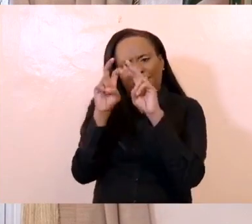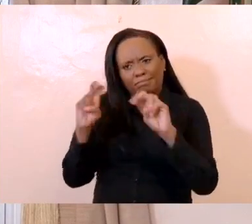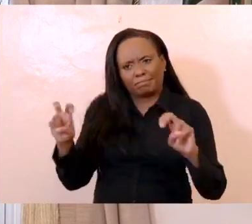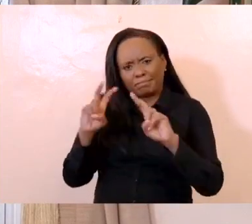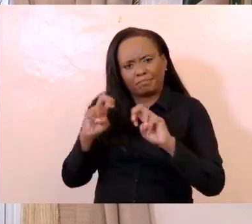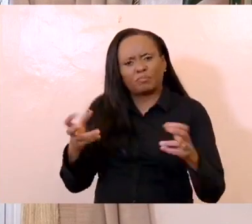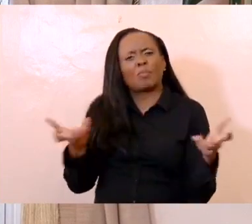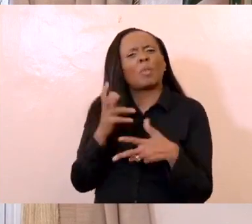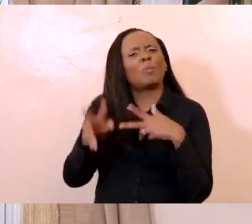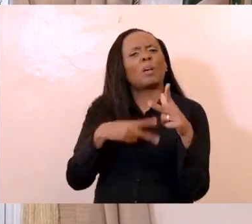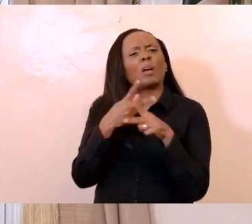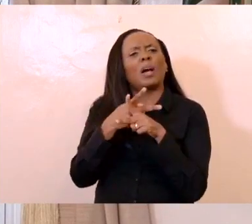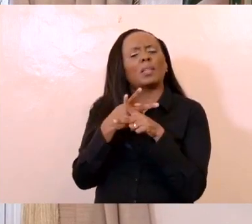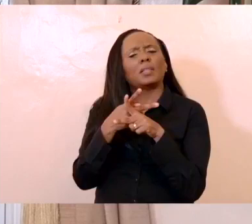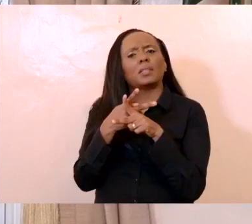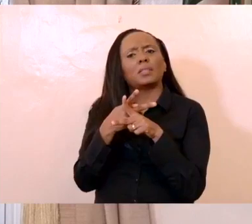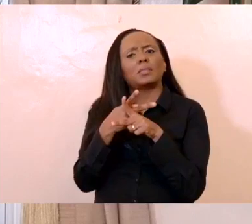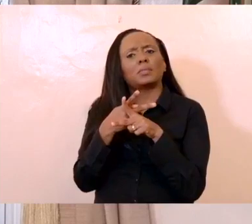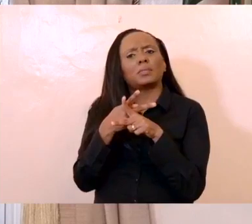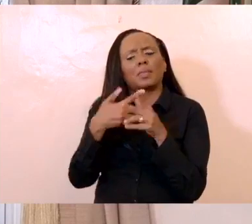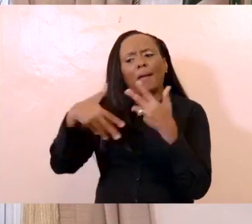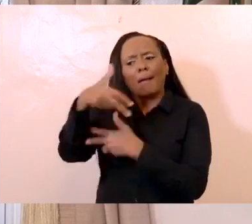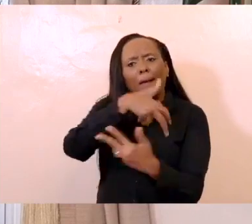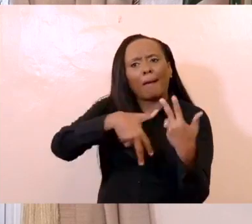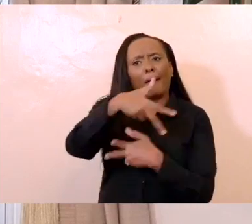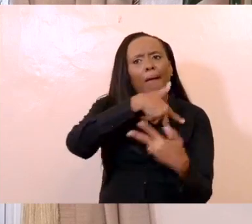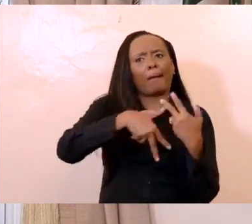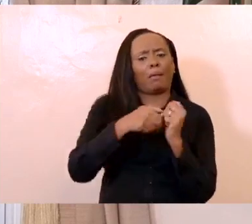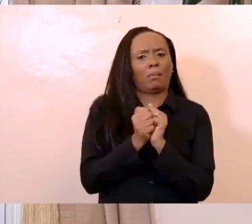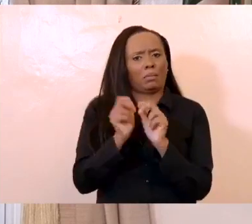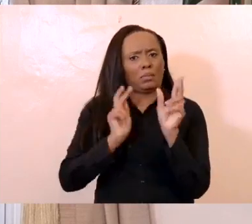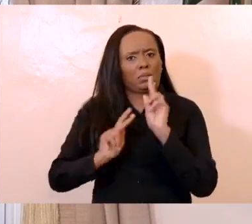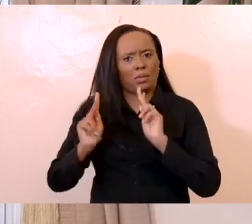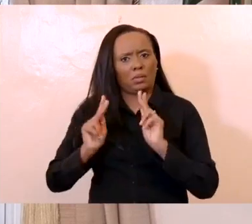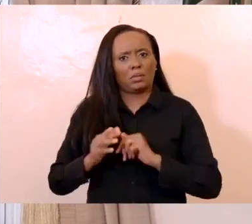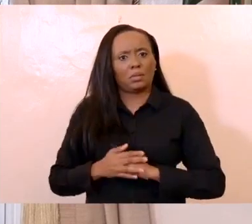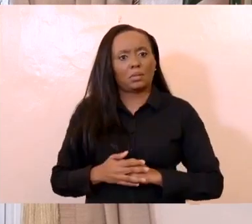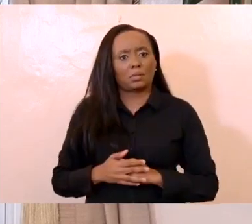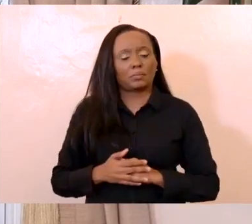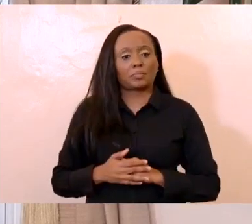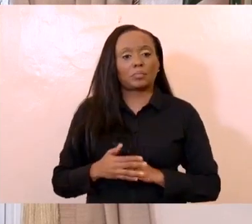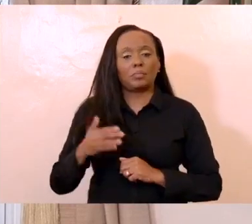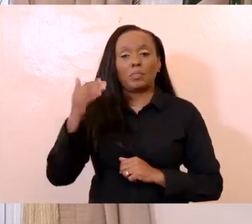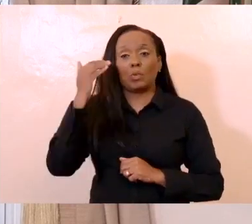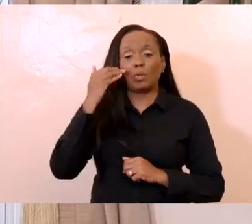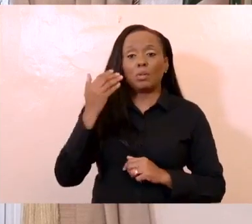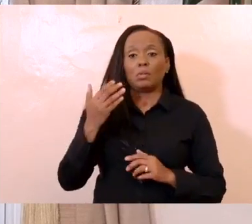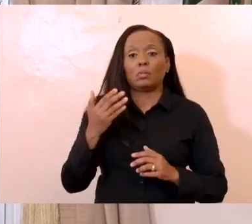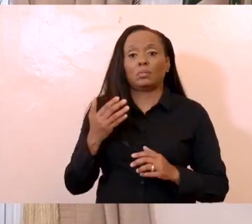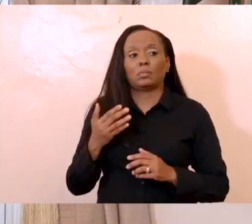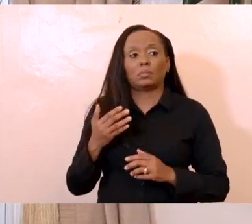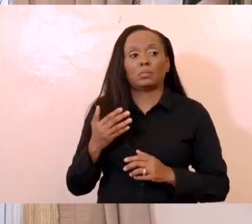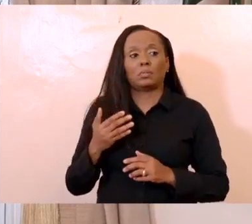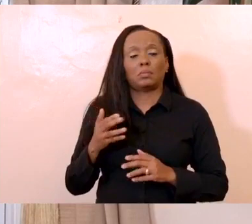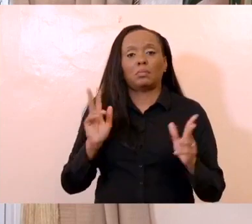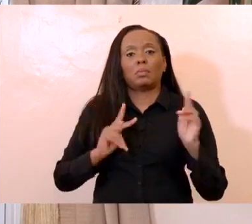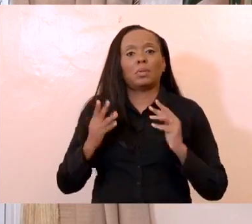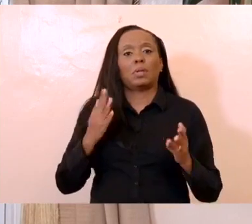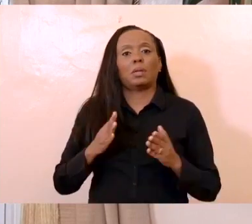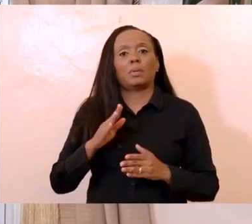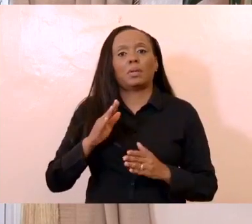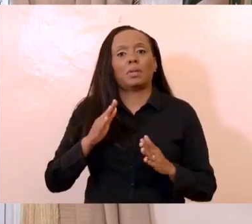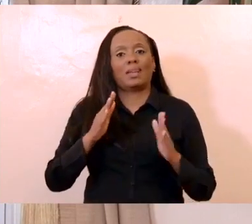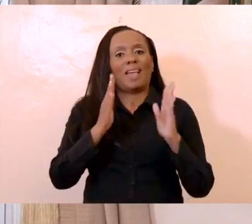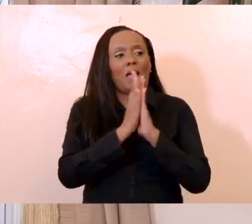sort of interaction there's been. And I know that some questions might be coming to Dr. Best with regards to